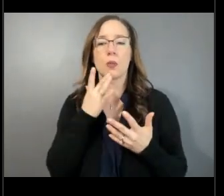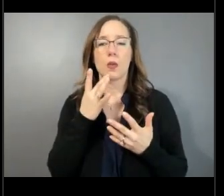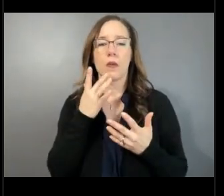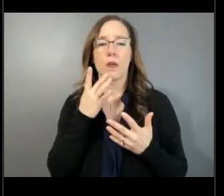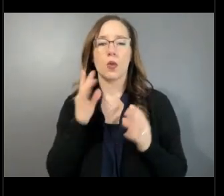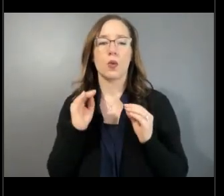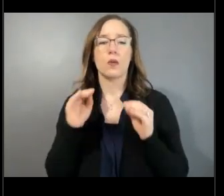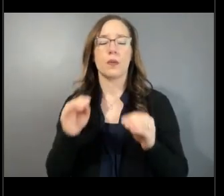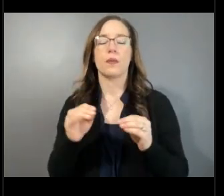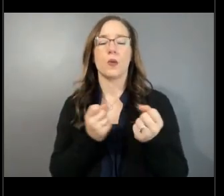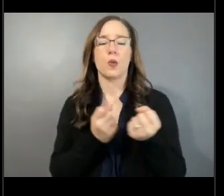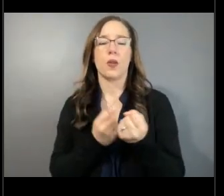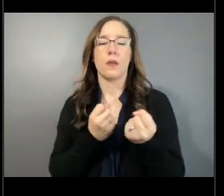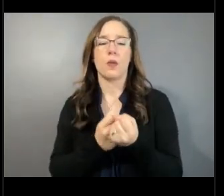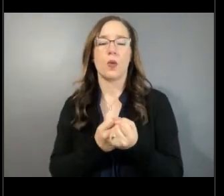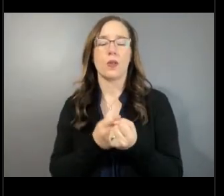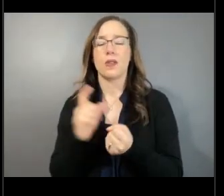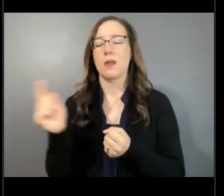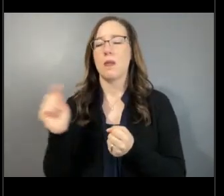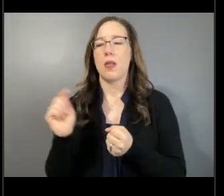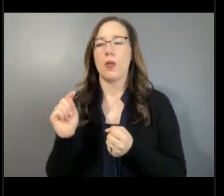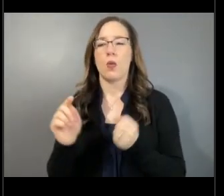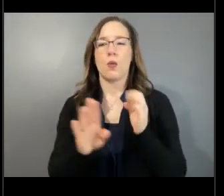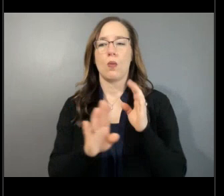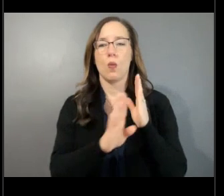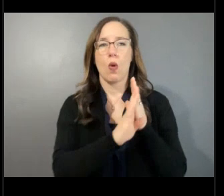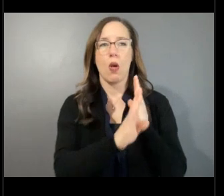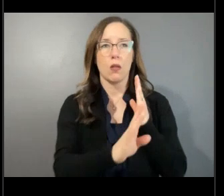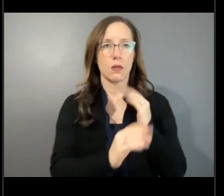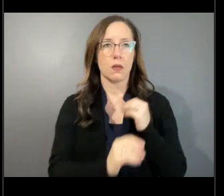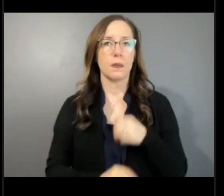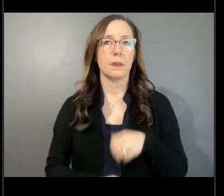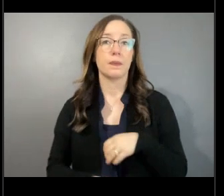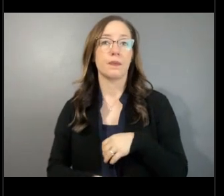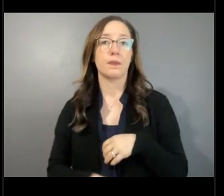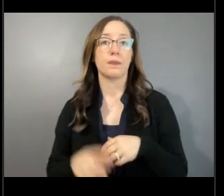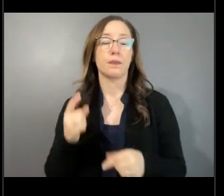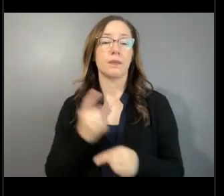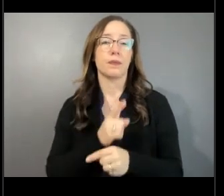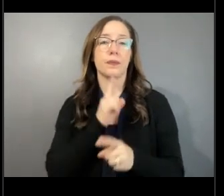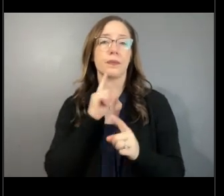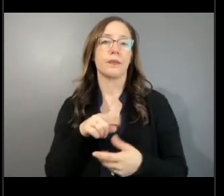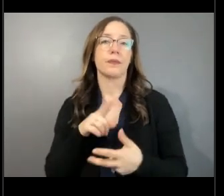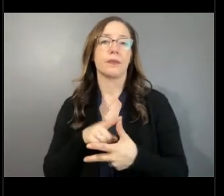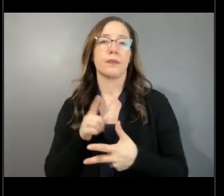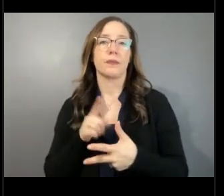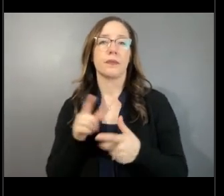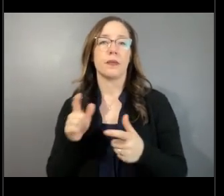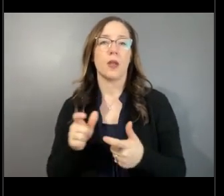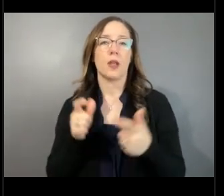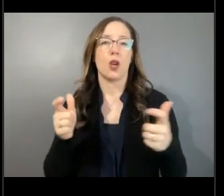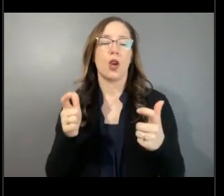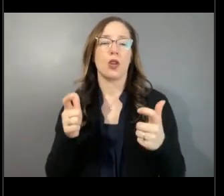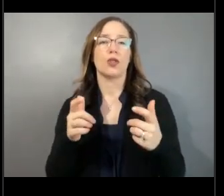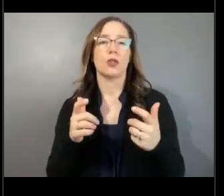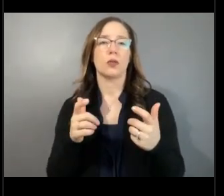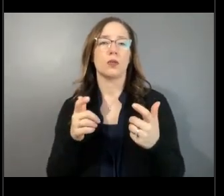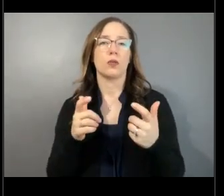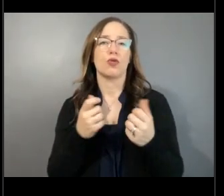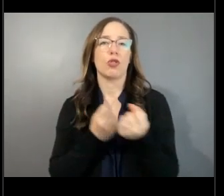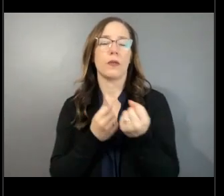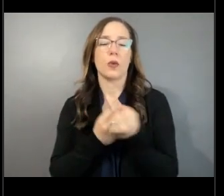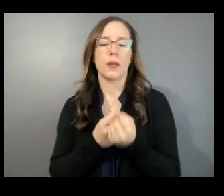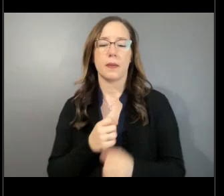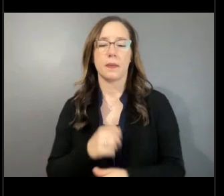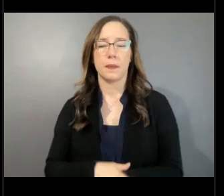option is preferred when installing reinforcing in bathroom walls? And the correct answer for this was the first option, enlarge